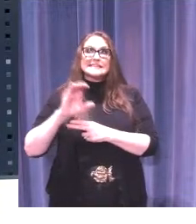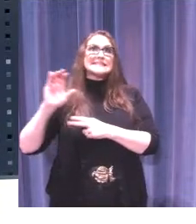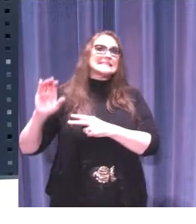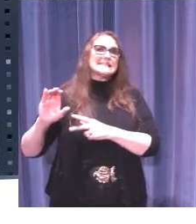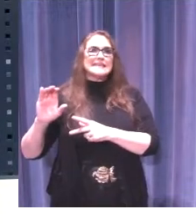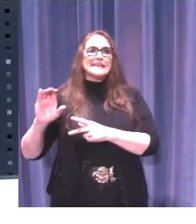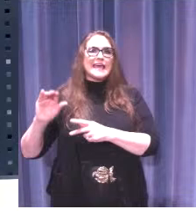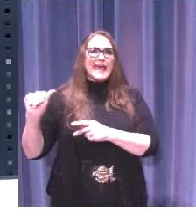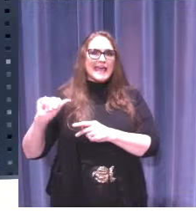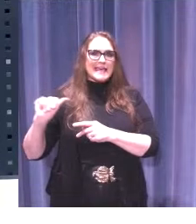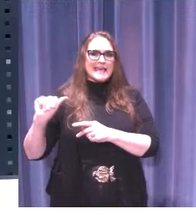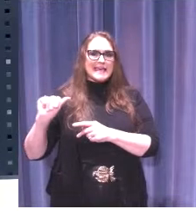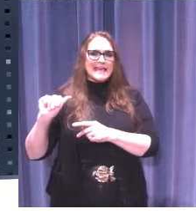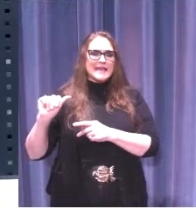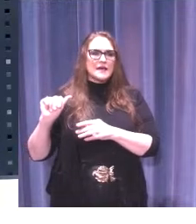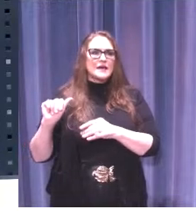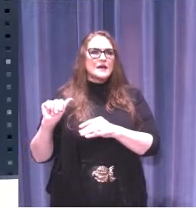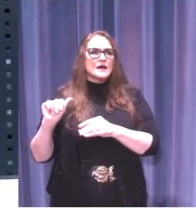MCCCA